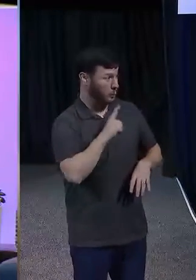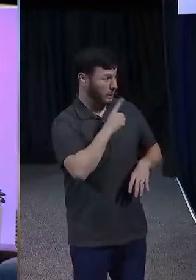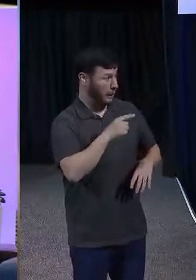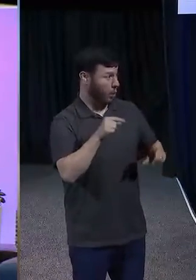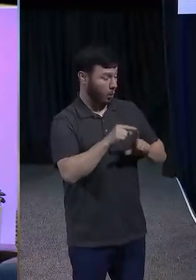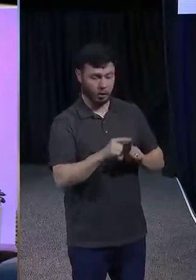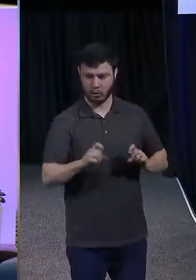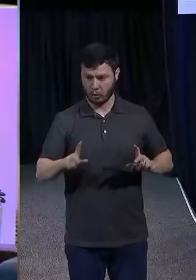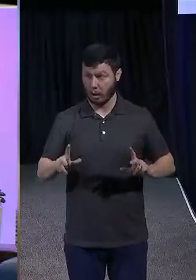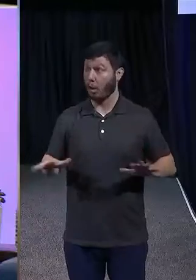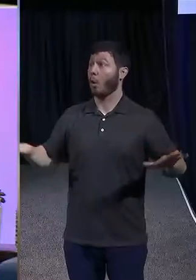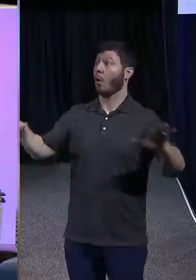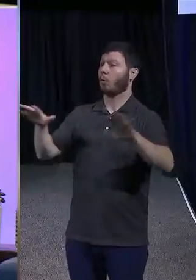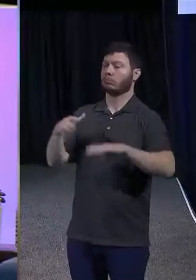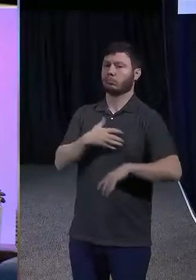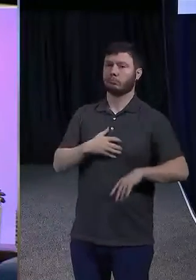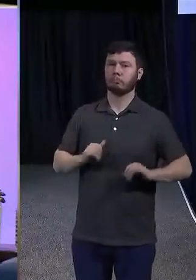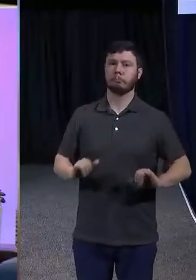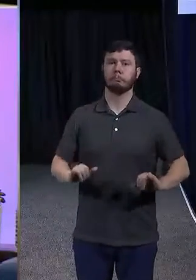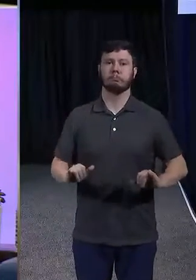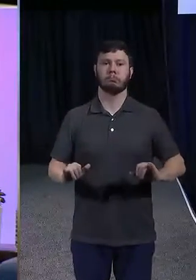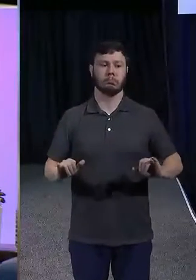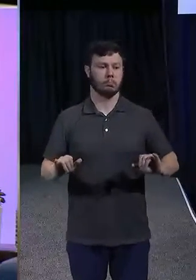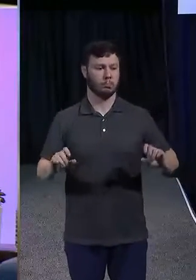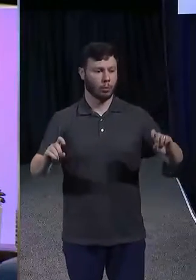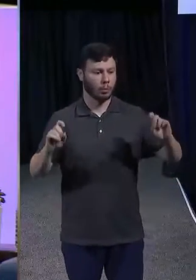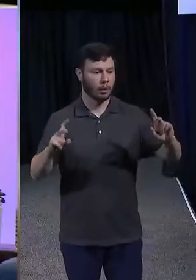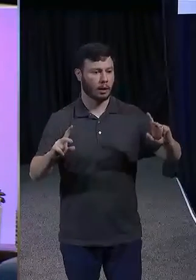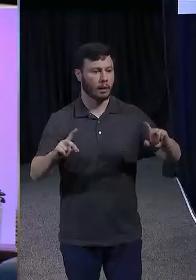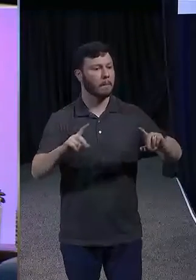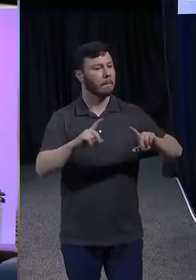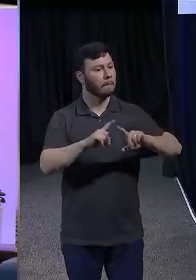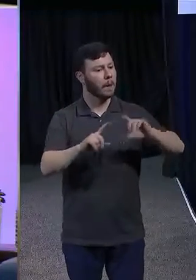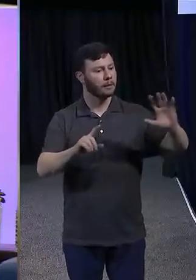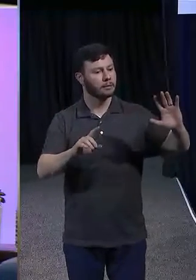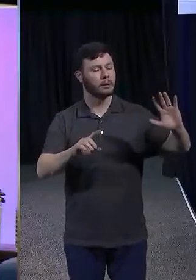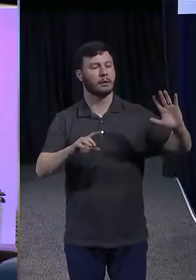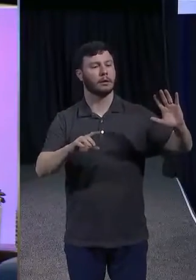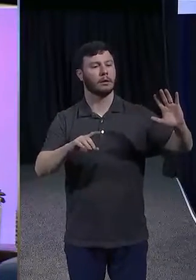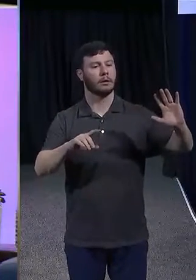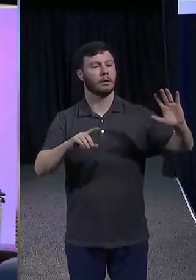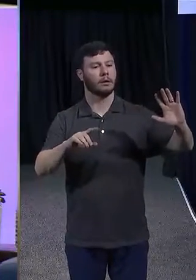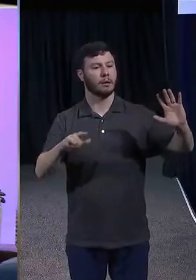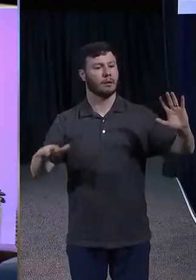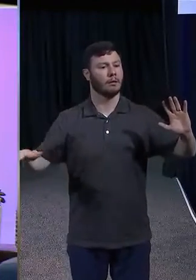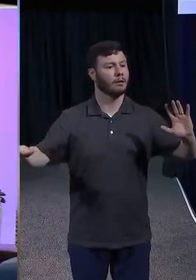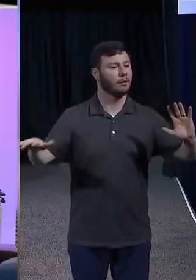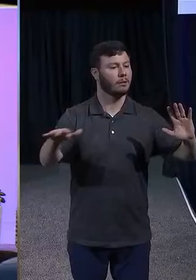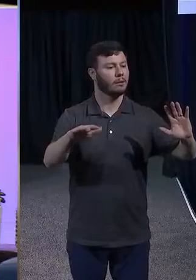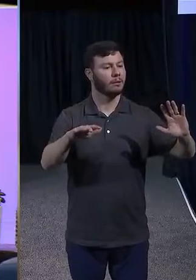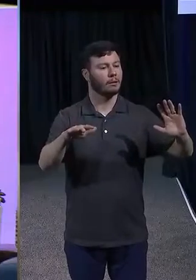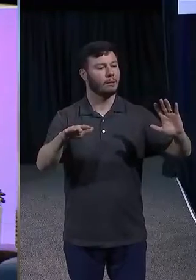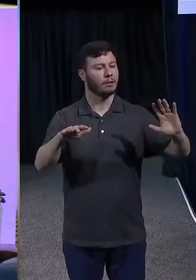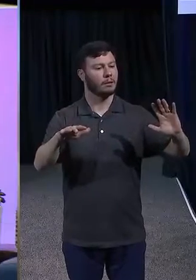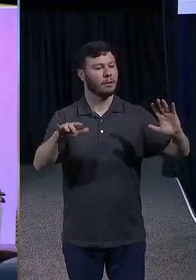where I am. But having some level of likeness